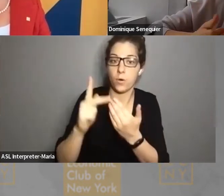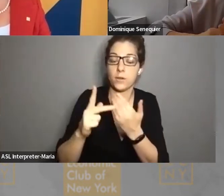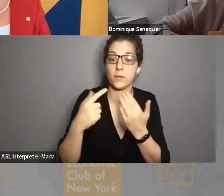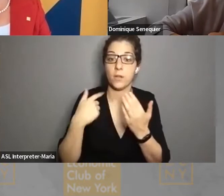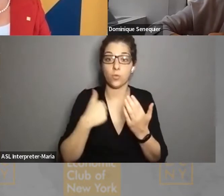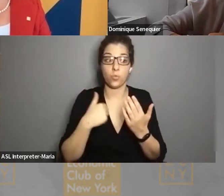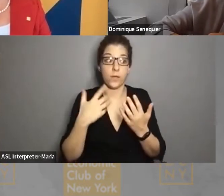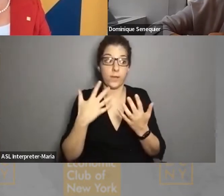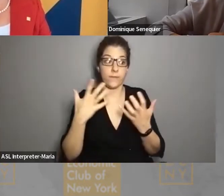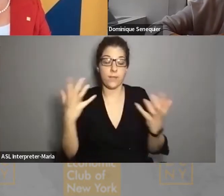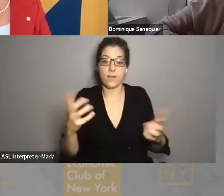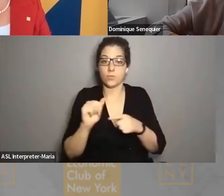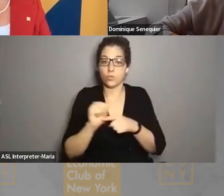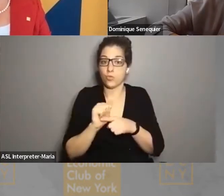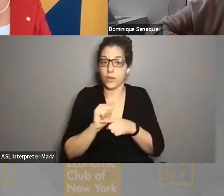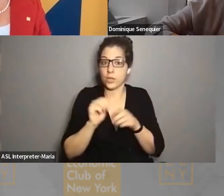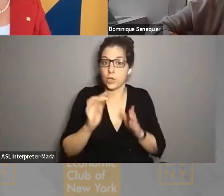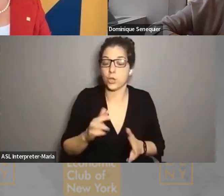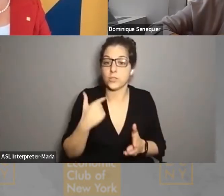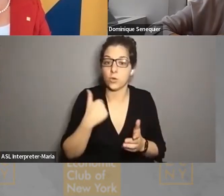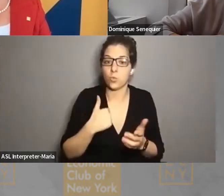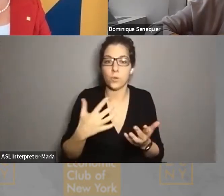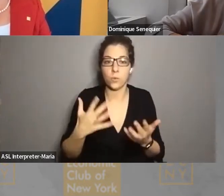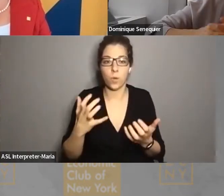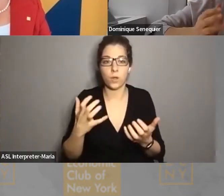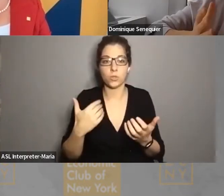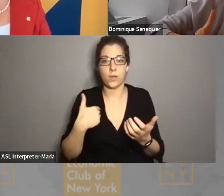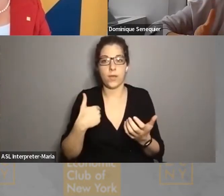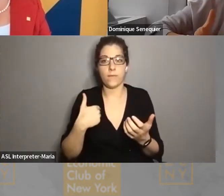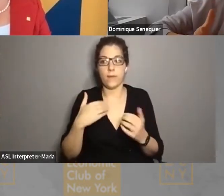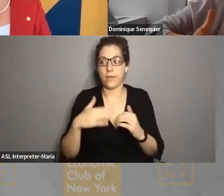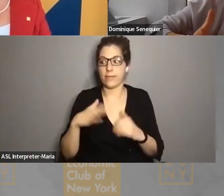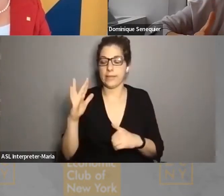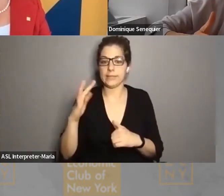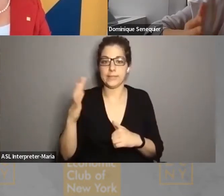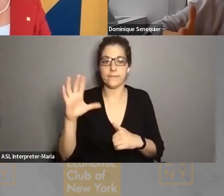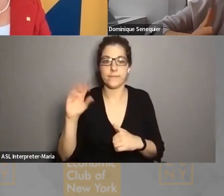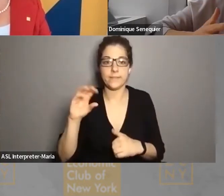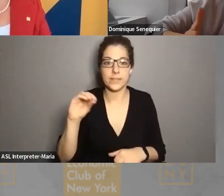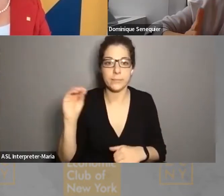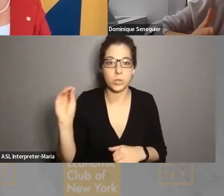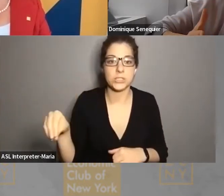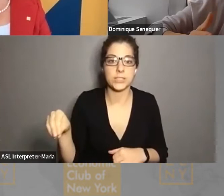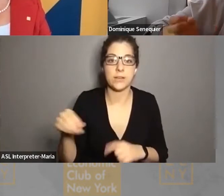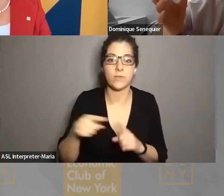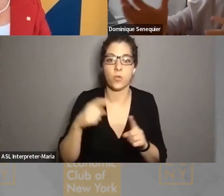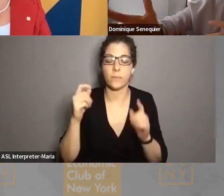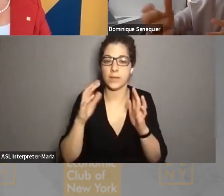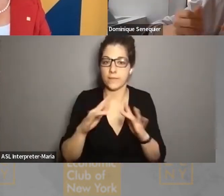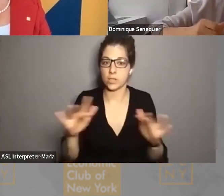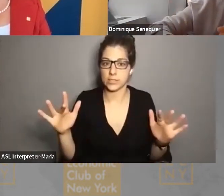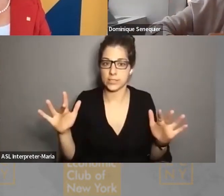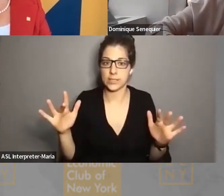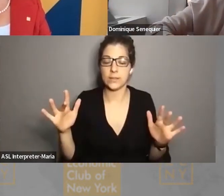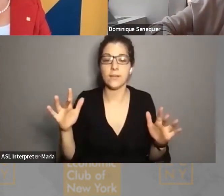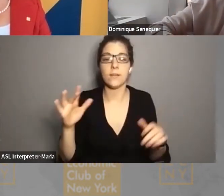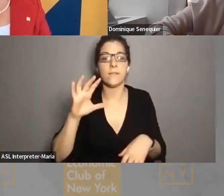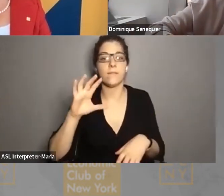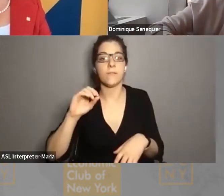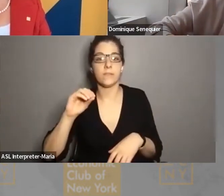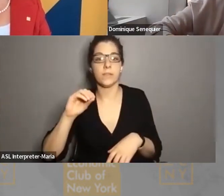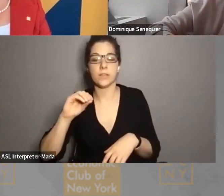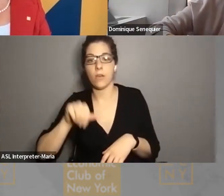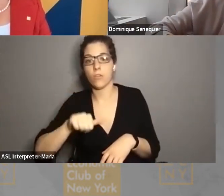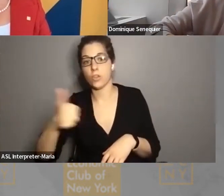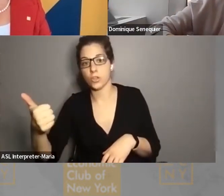lot of trainees and we need to, we want to have at least 50% from diversity and 50